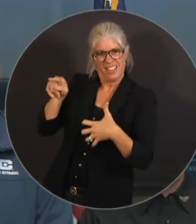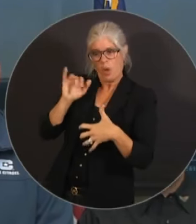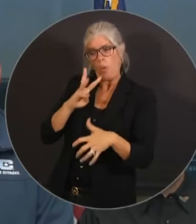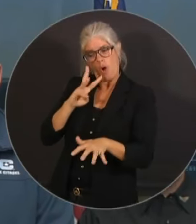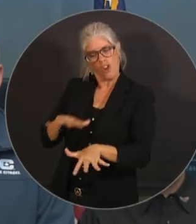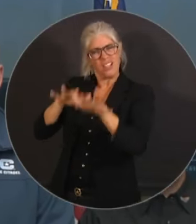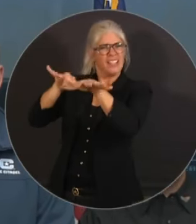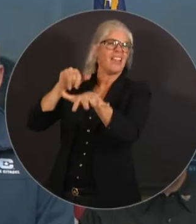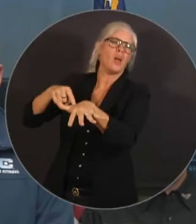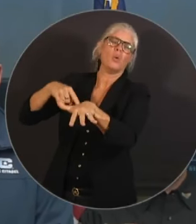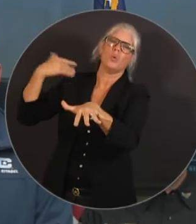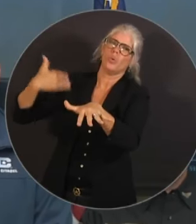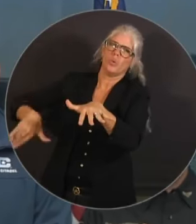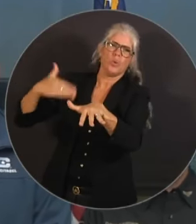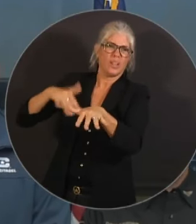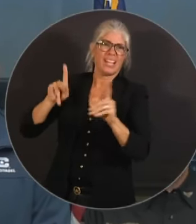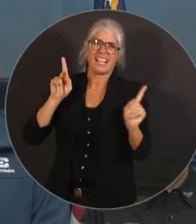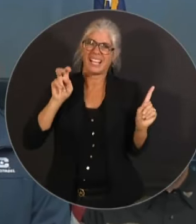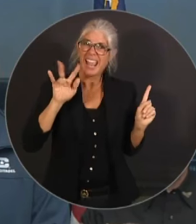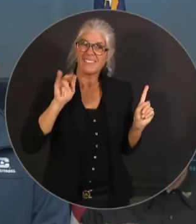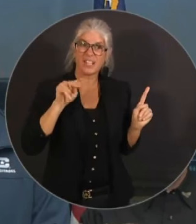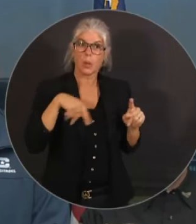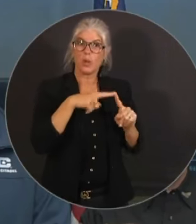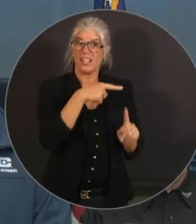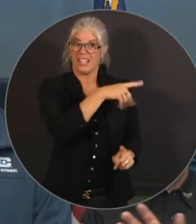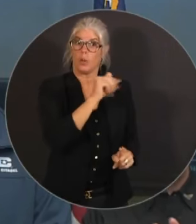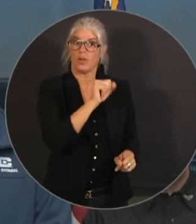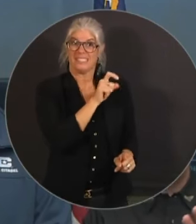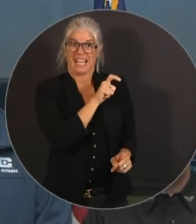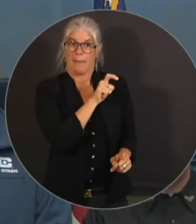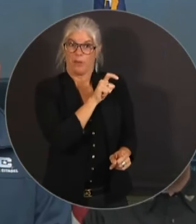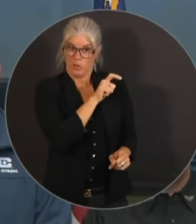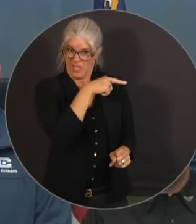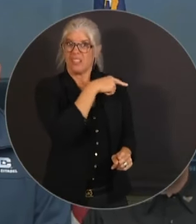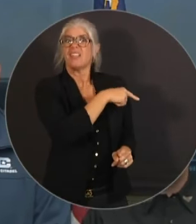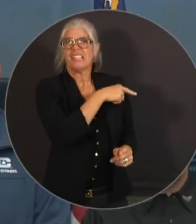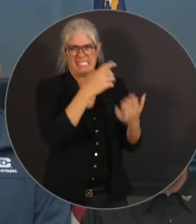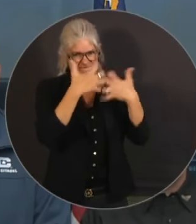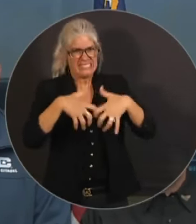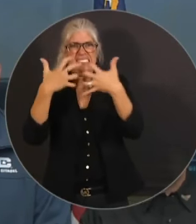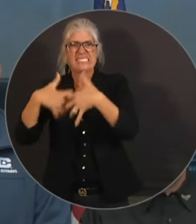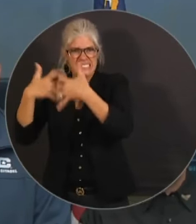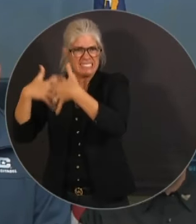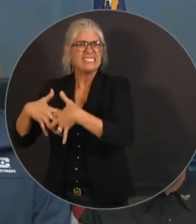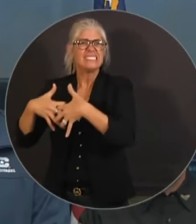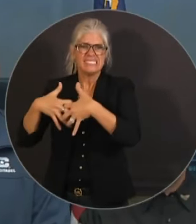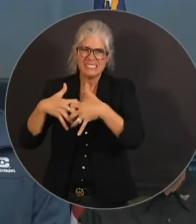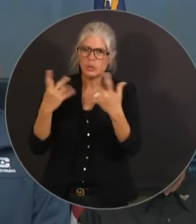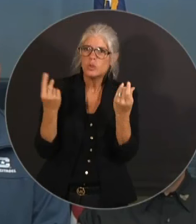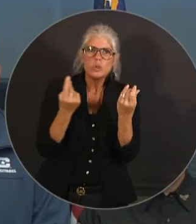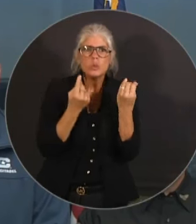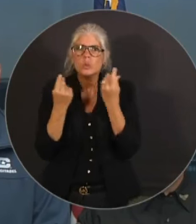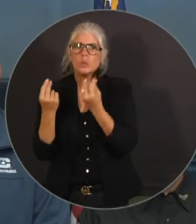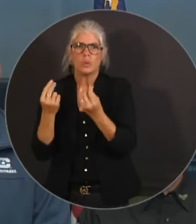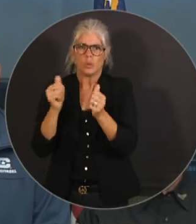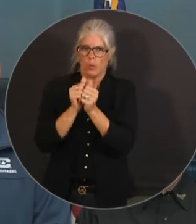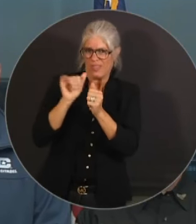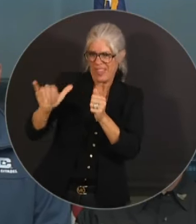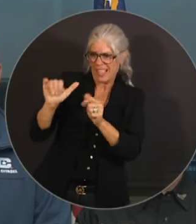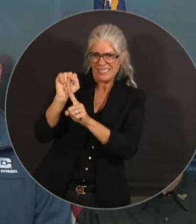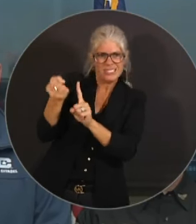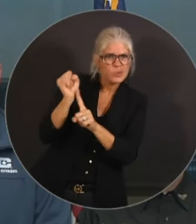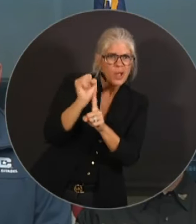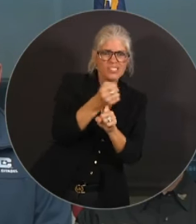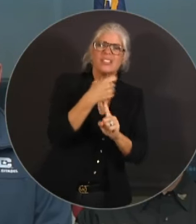Kevin, when he was the deputy, they were doing exercises on this event going in there. And it's just, I think people